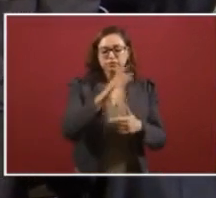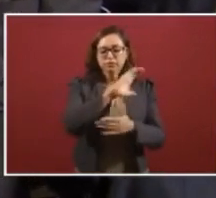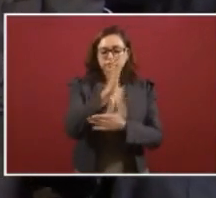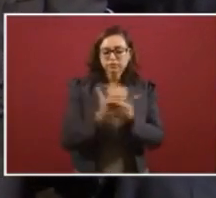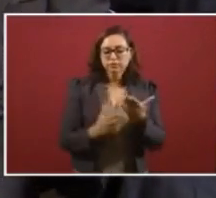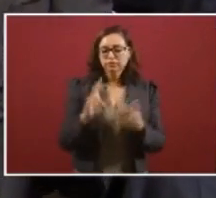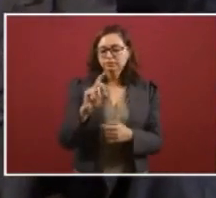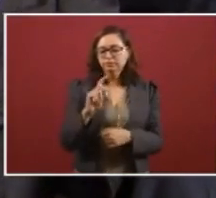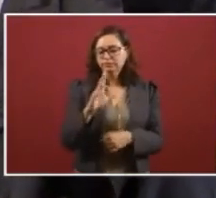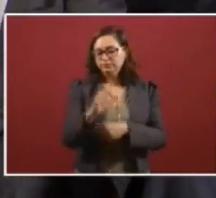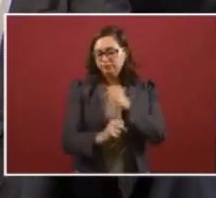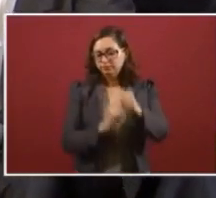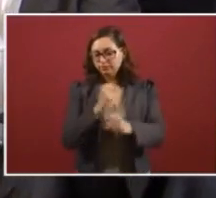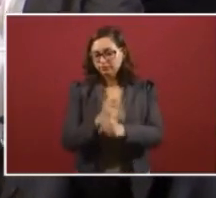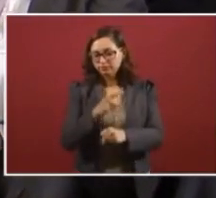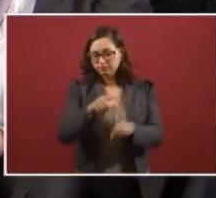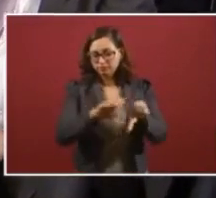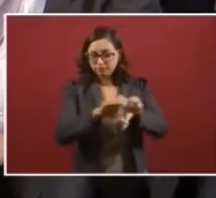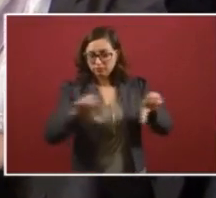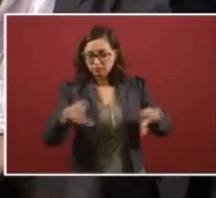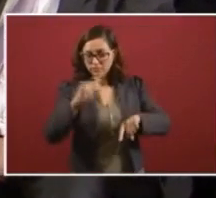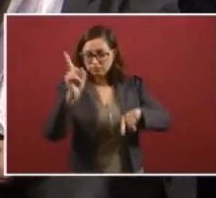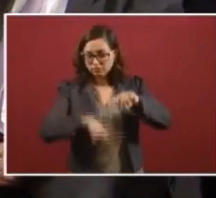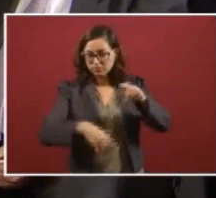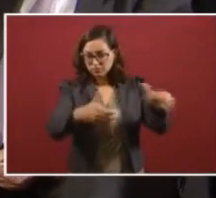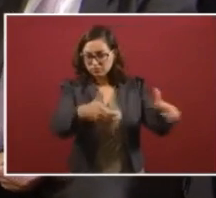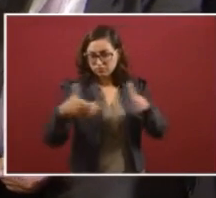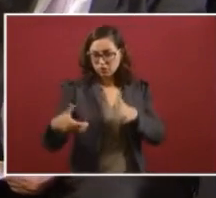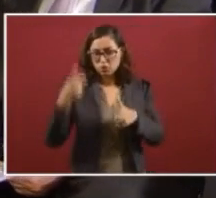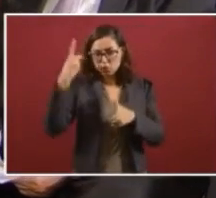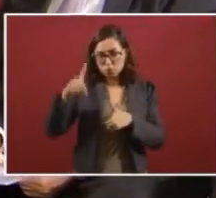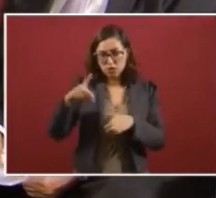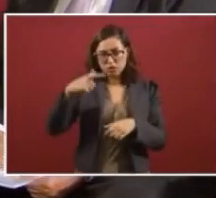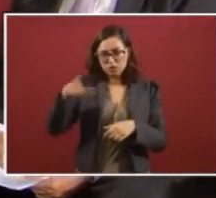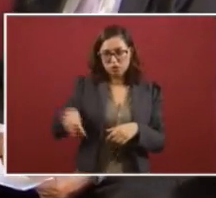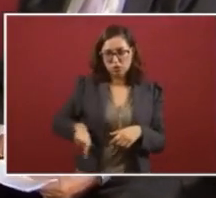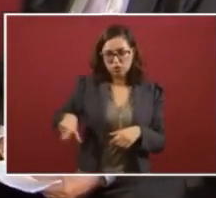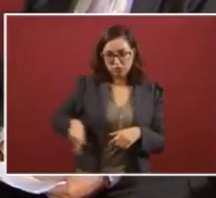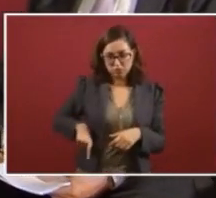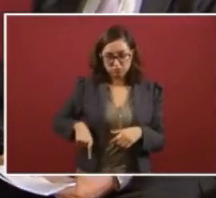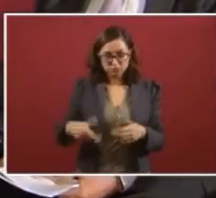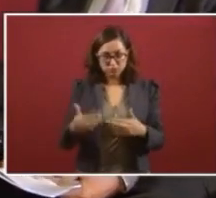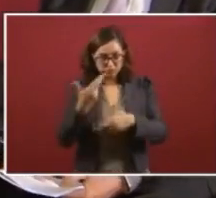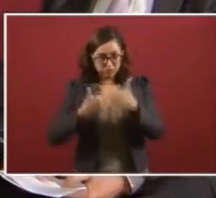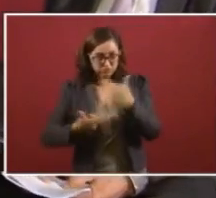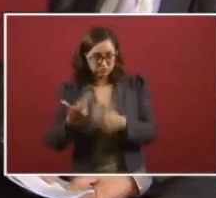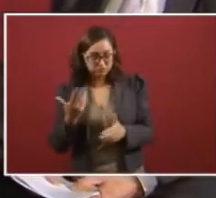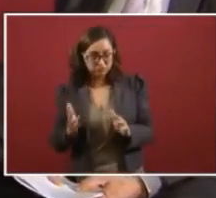is it possible that when the contracts end, can they remove those ducts?